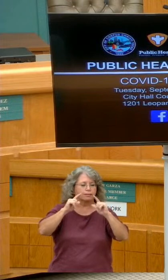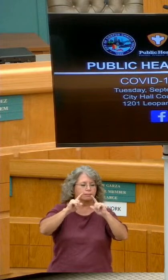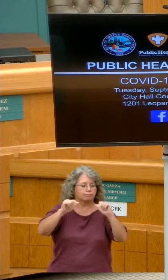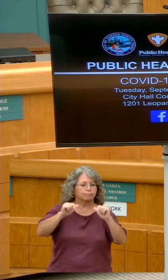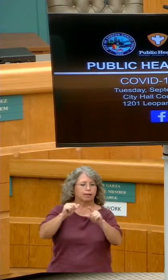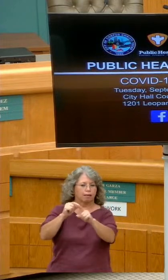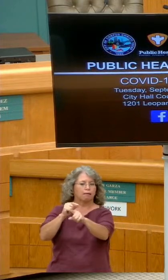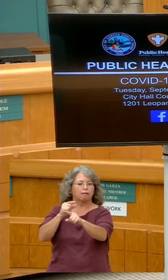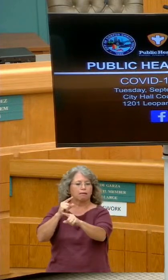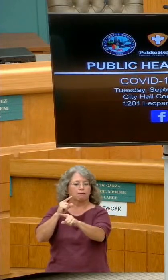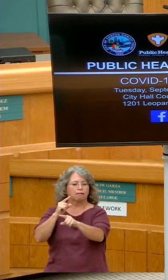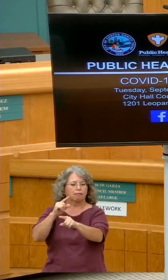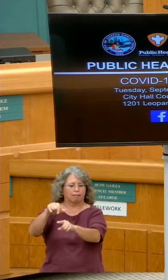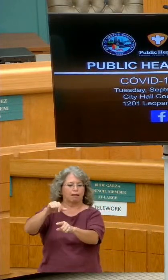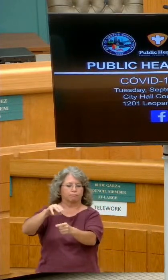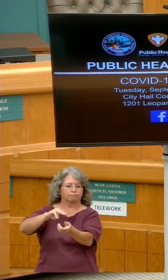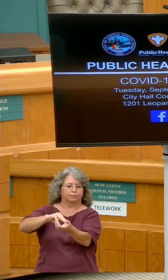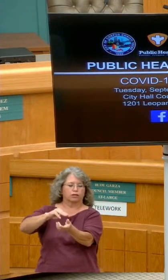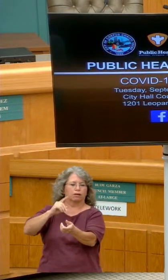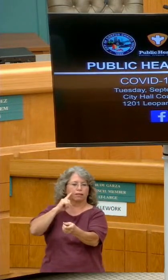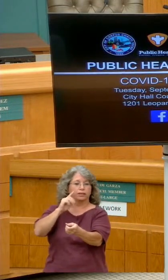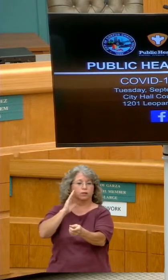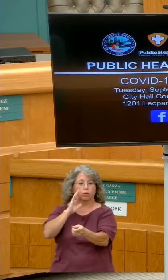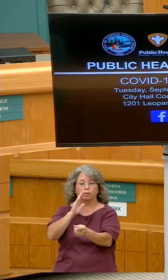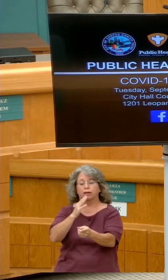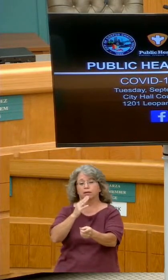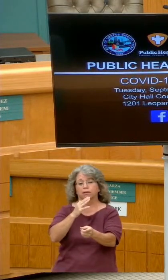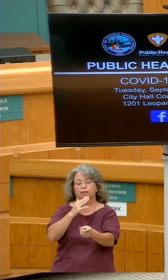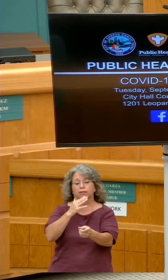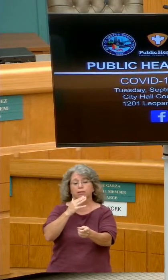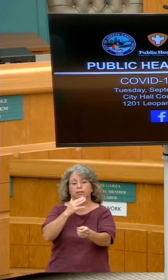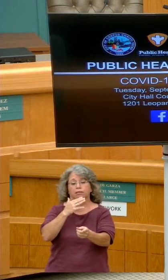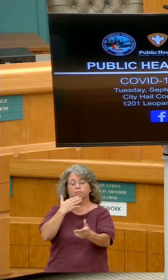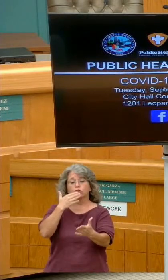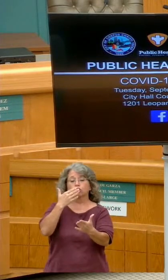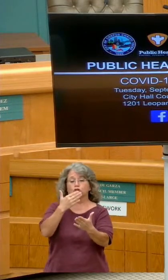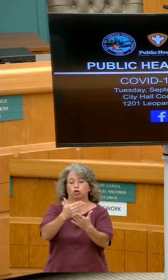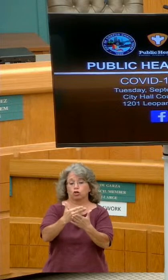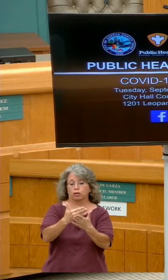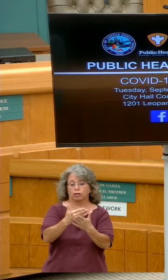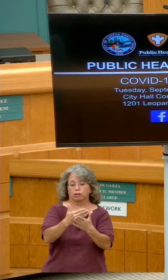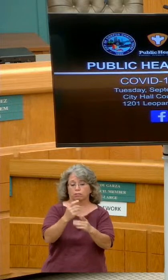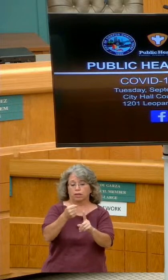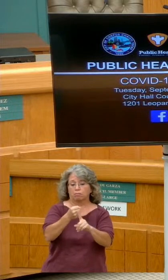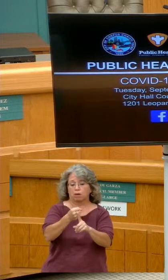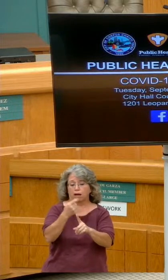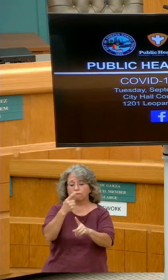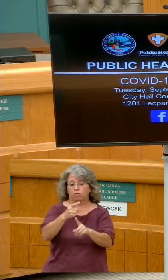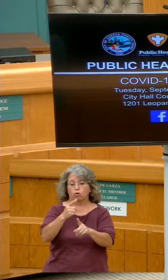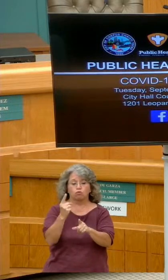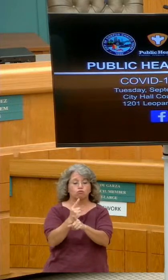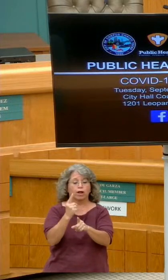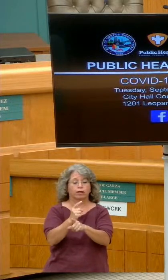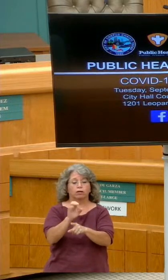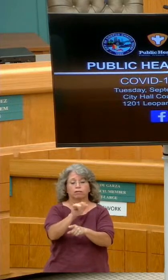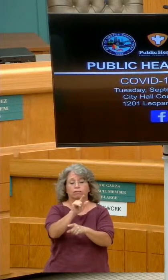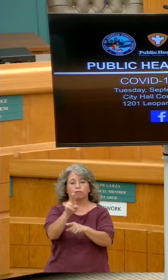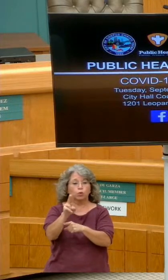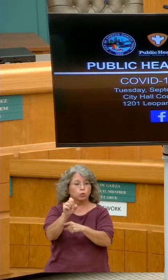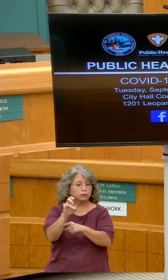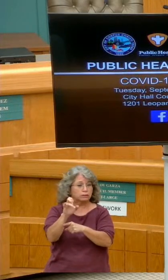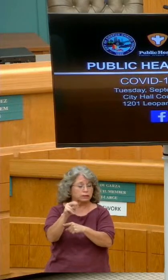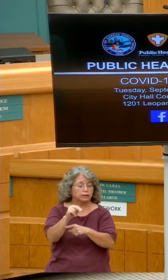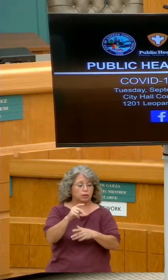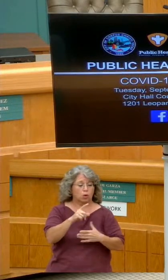be a positive impact on just the regular flu season. So what we've been trying to teach for COVID may